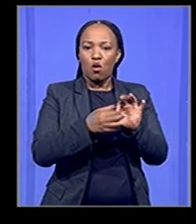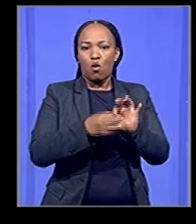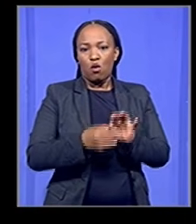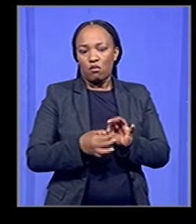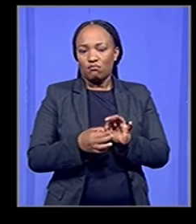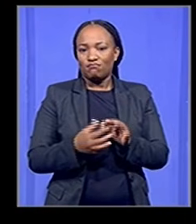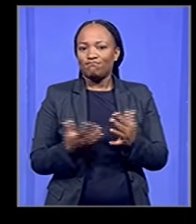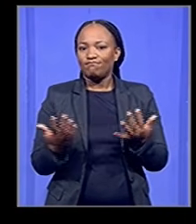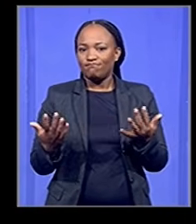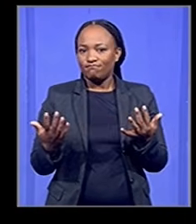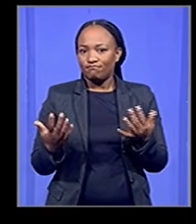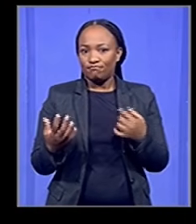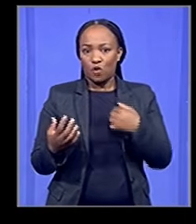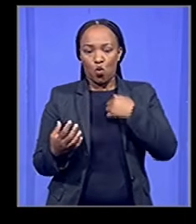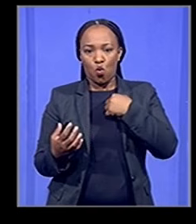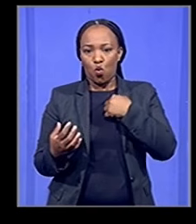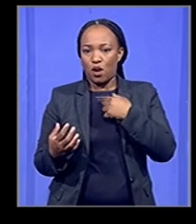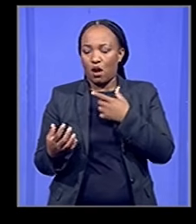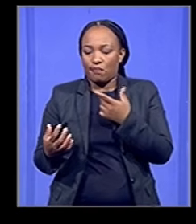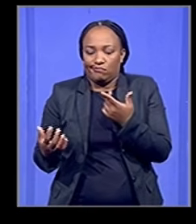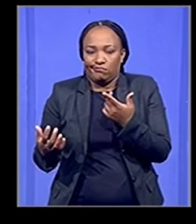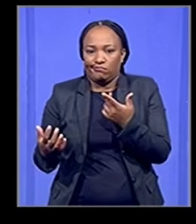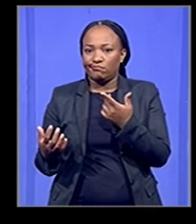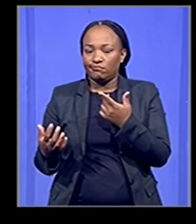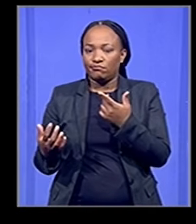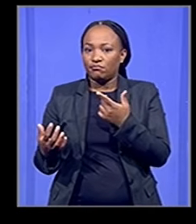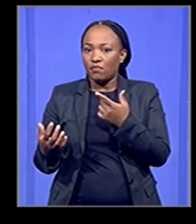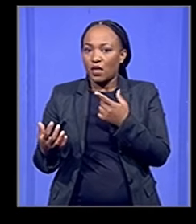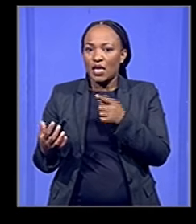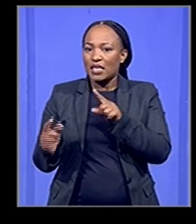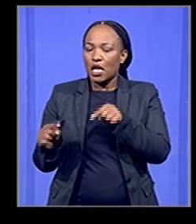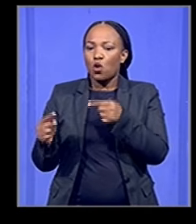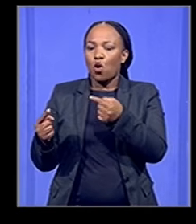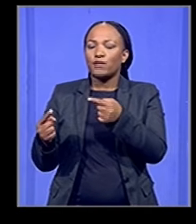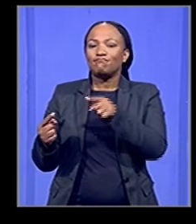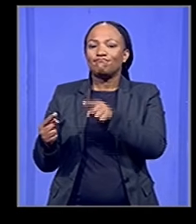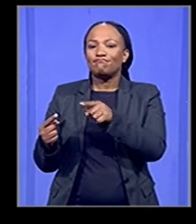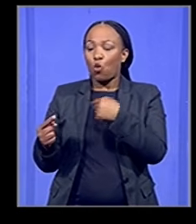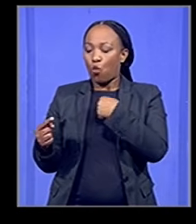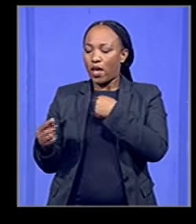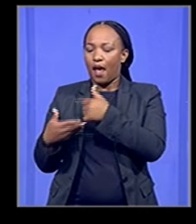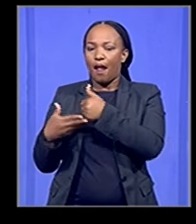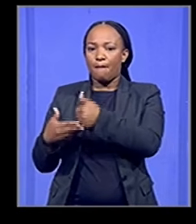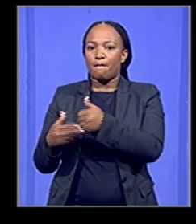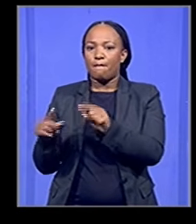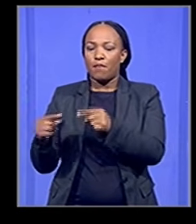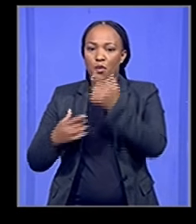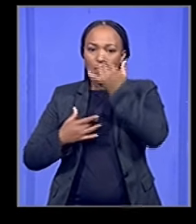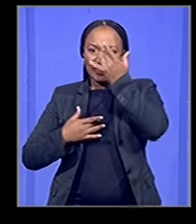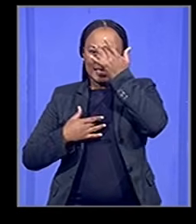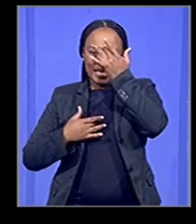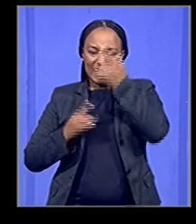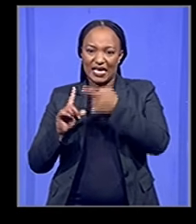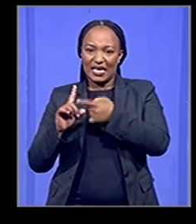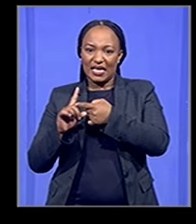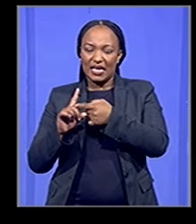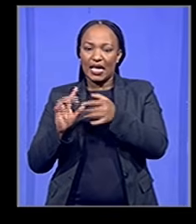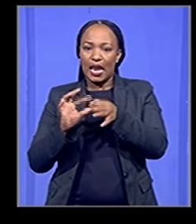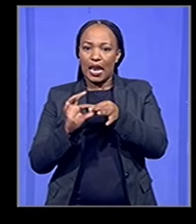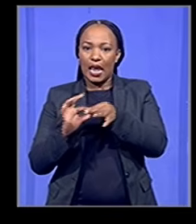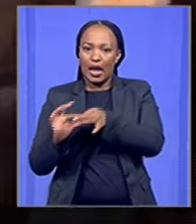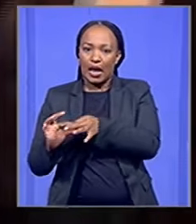gona ka mokgwa ba koma ba ka mo thušang ka gore ke bona fela ba ka mo thušang ka re bolwetse bo mo swereng ke bolwetse bo